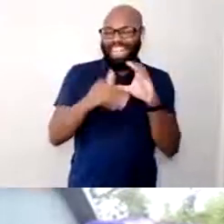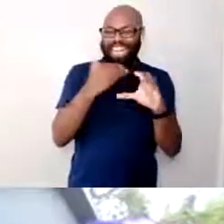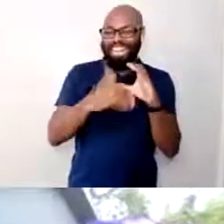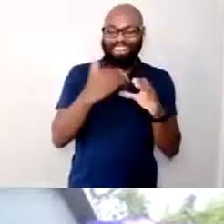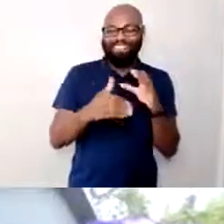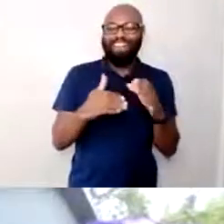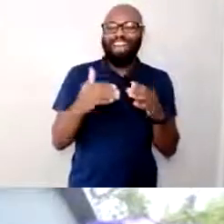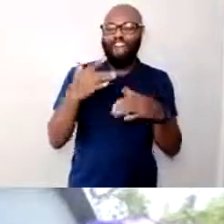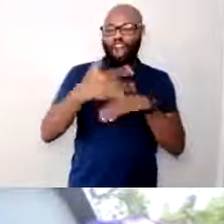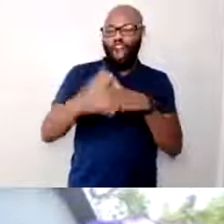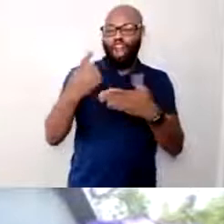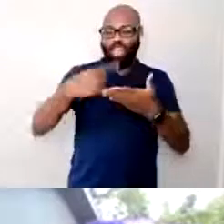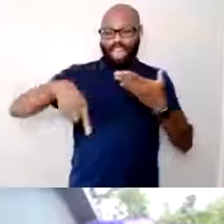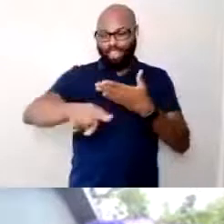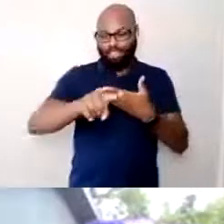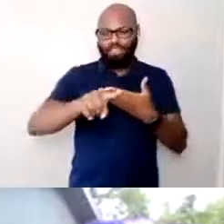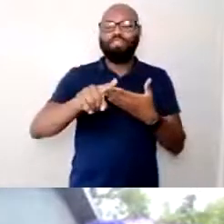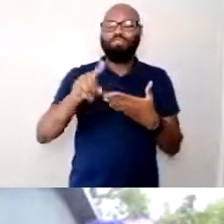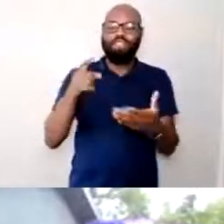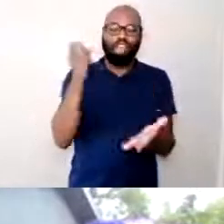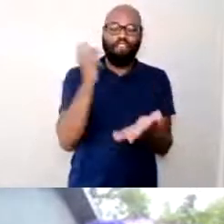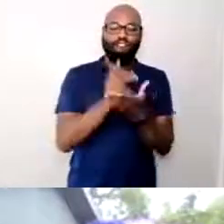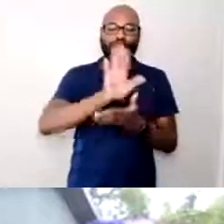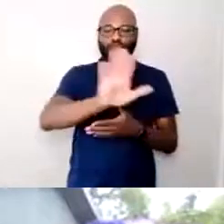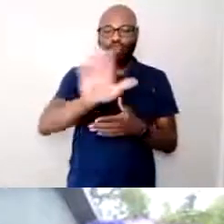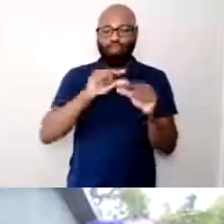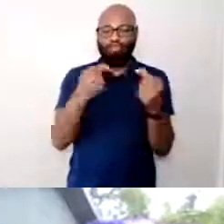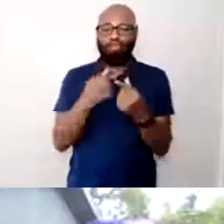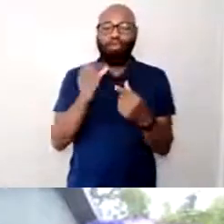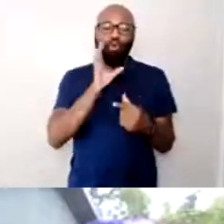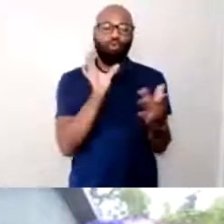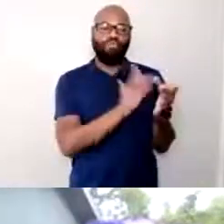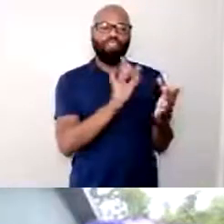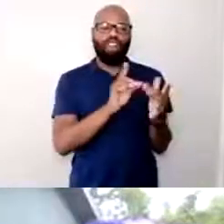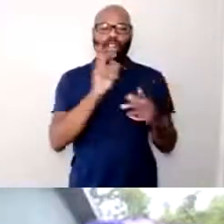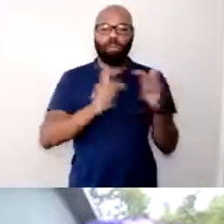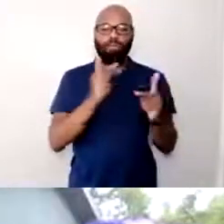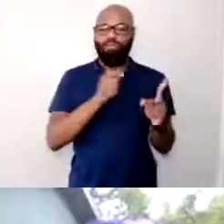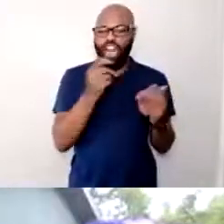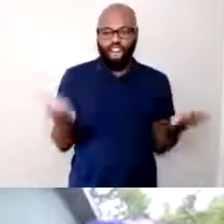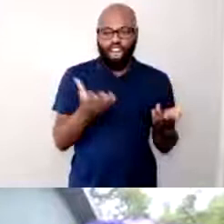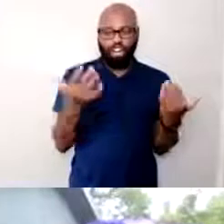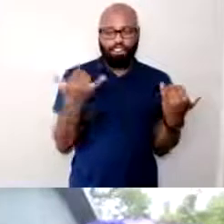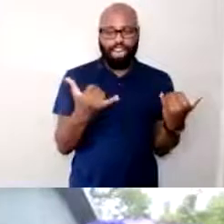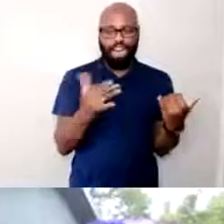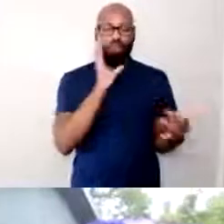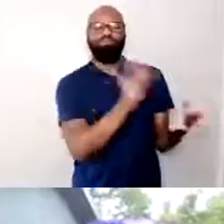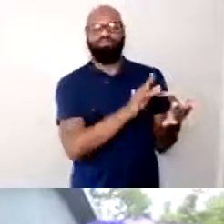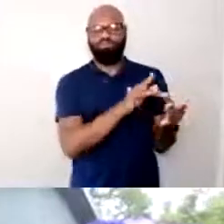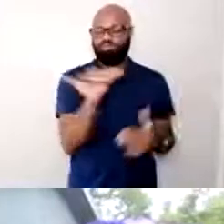groups. We'll have reached out to the remainder of our committee that is not here and ensure that they also